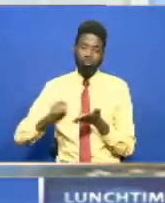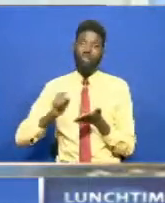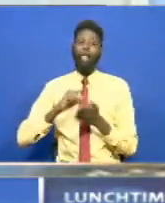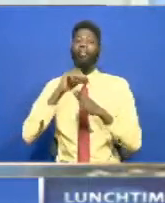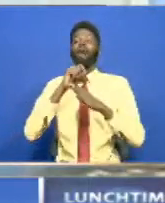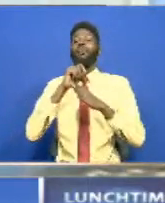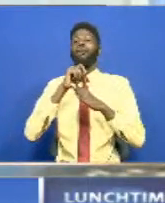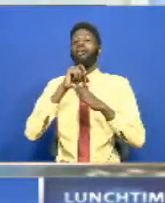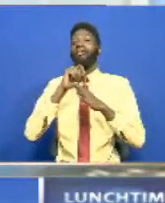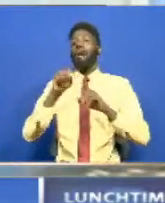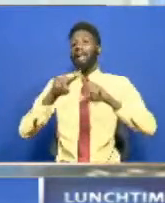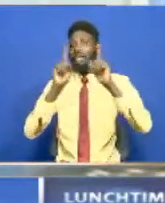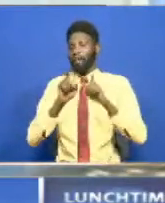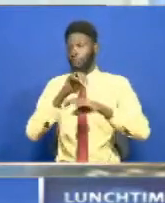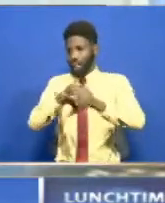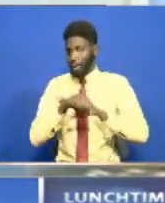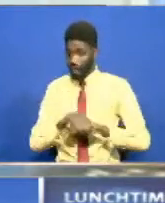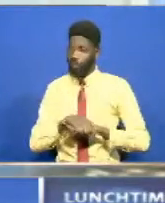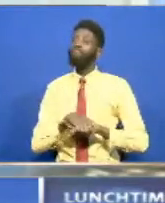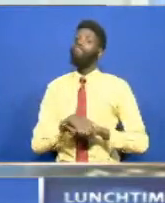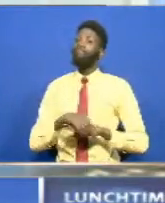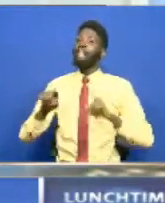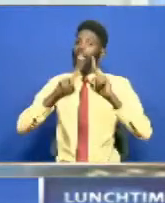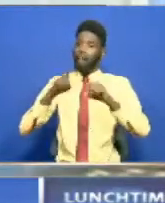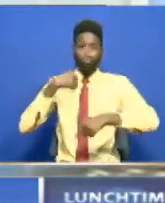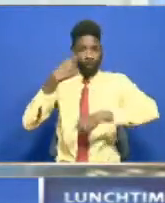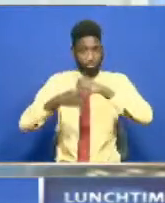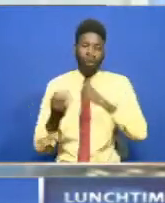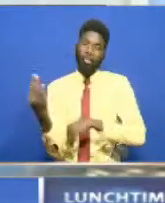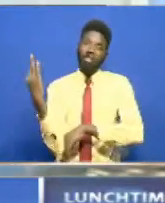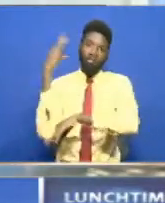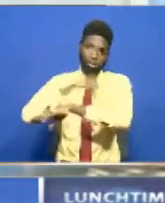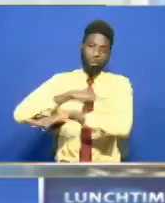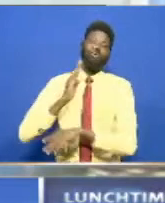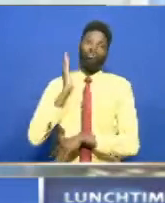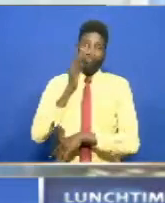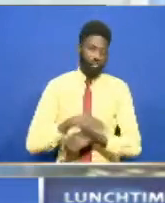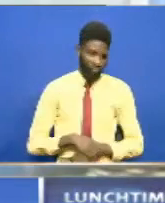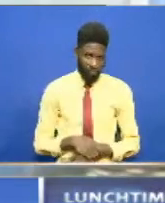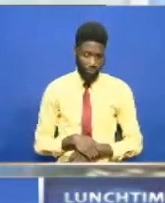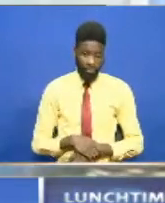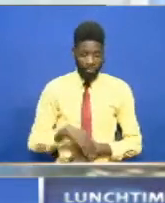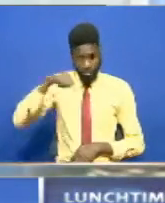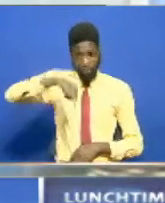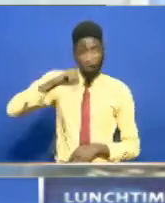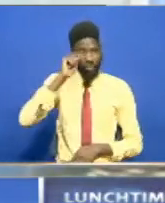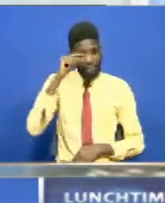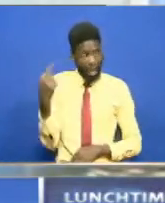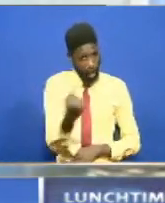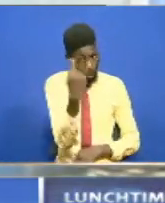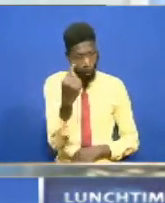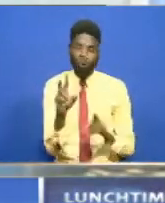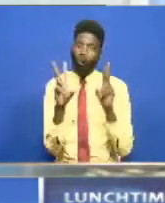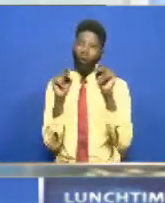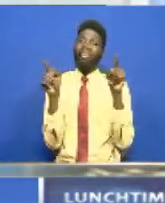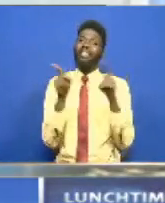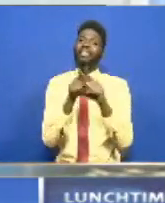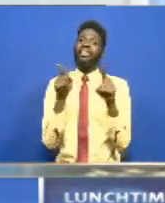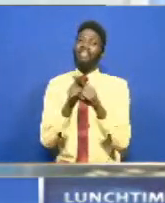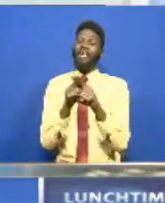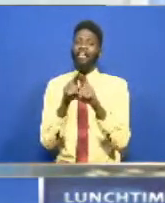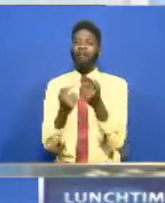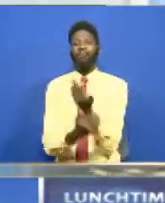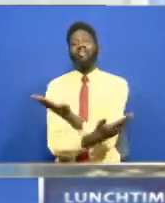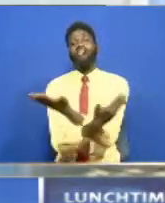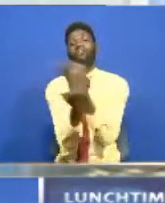So this is an ongoing exercise that will take 3 days. Across, not here in Mombasa County, but across the